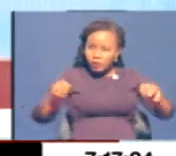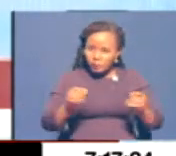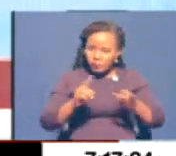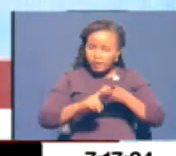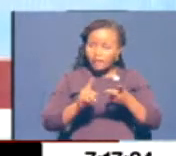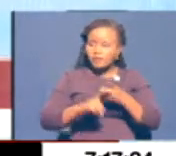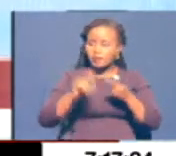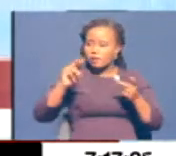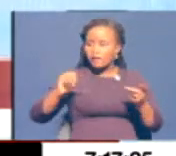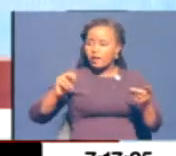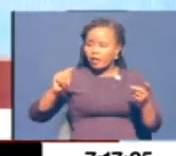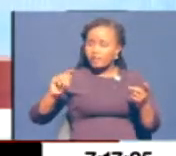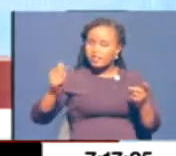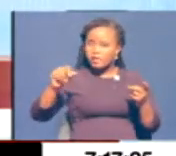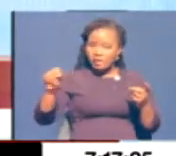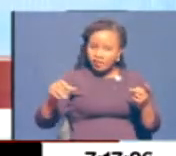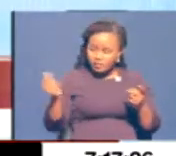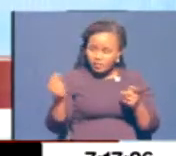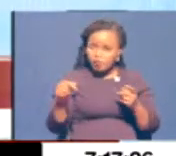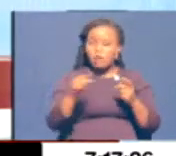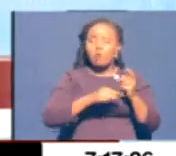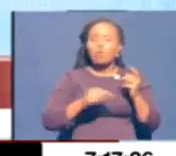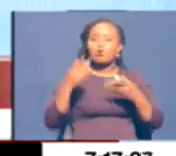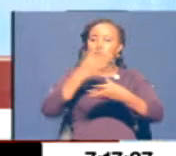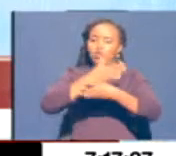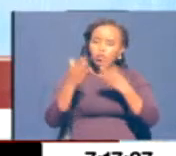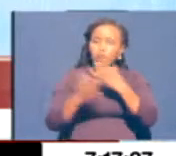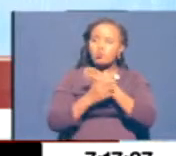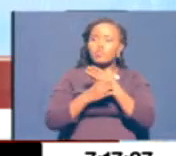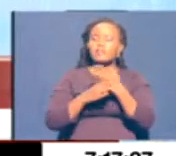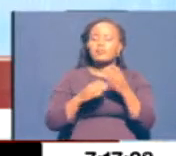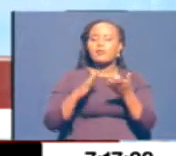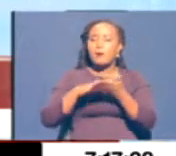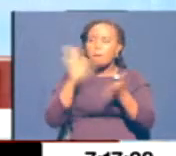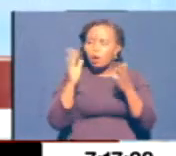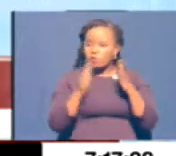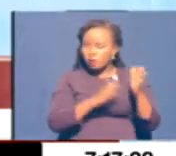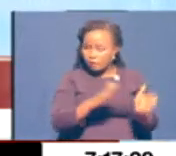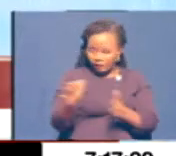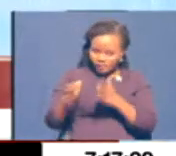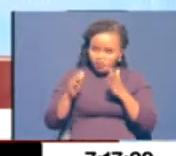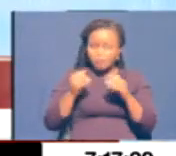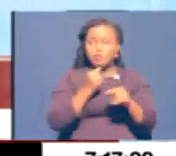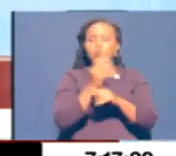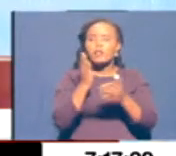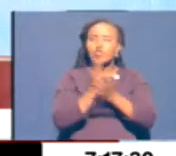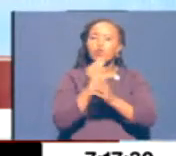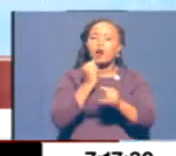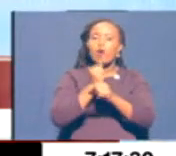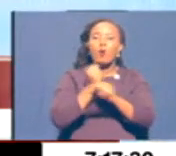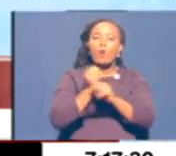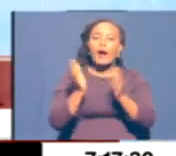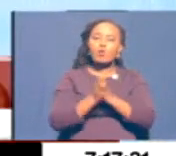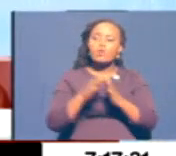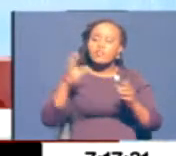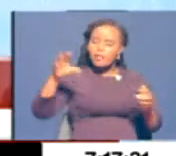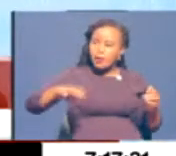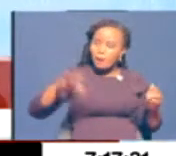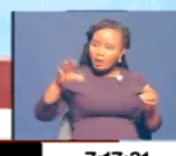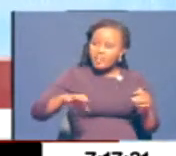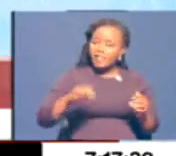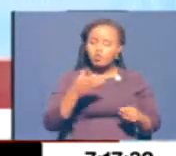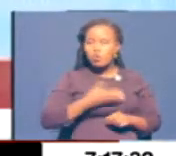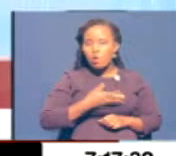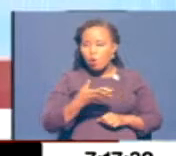to begin building structures that we work directly with matatu owners,